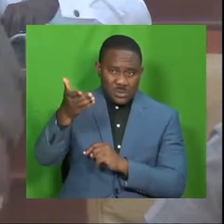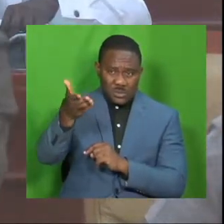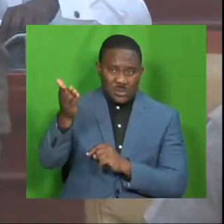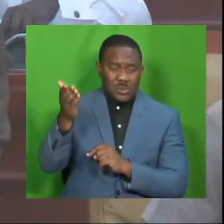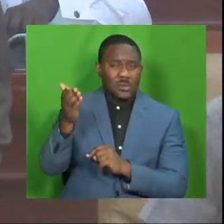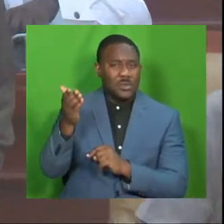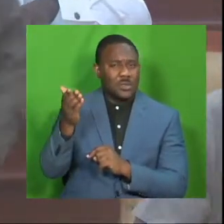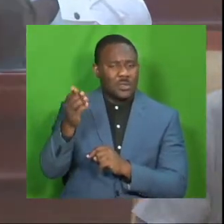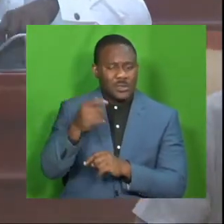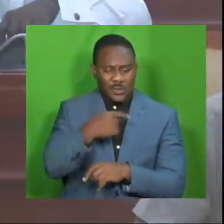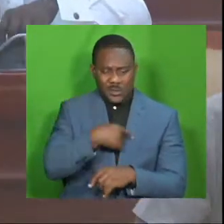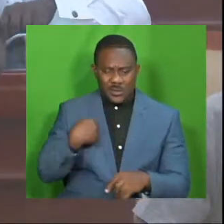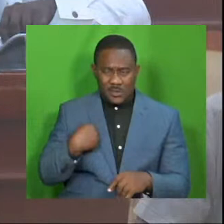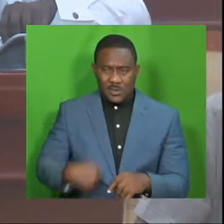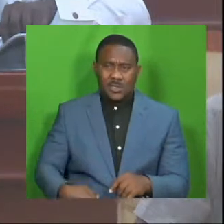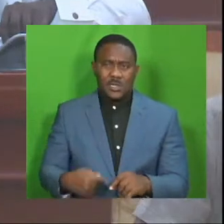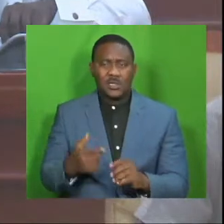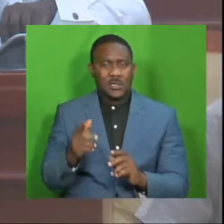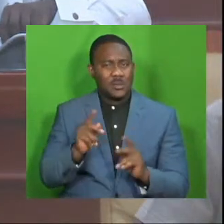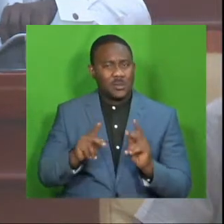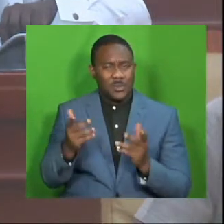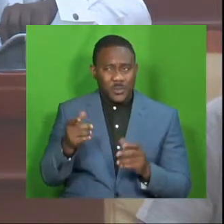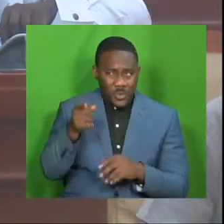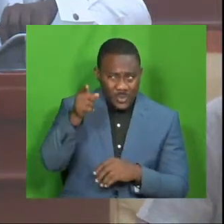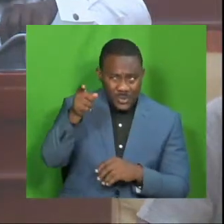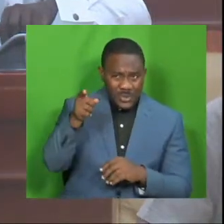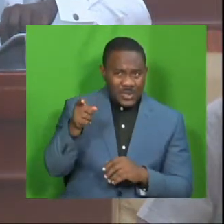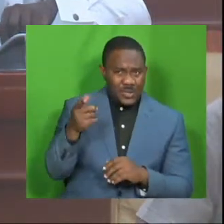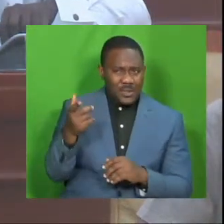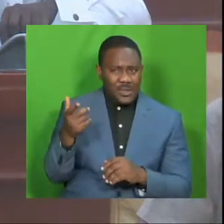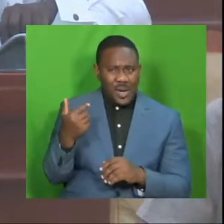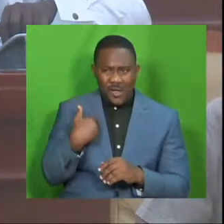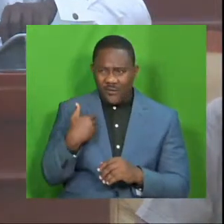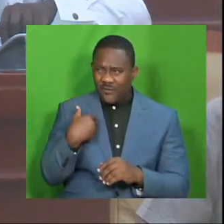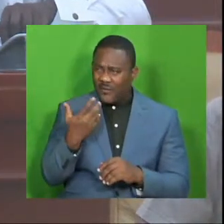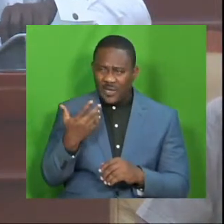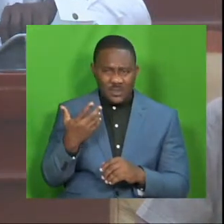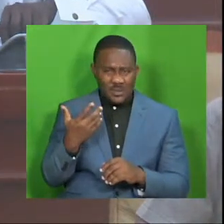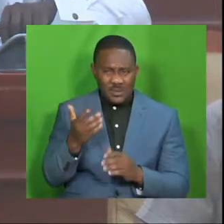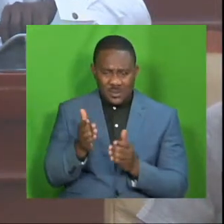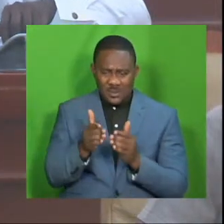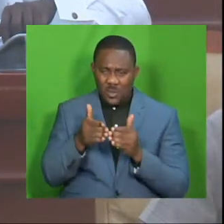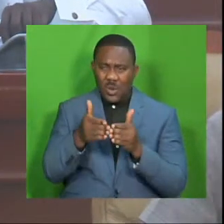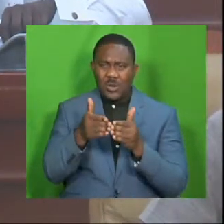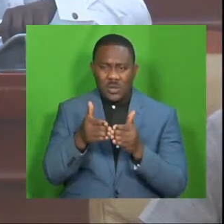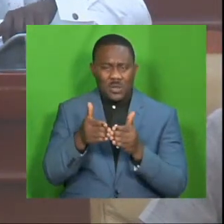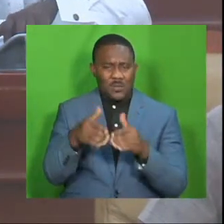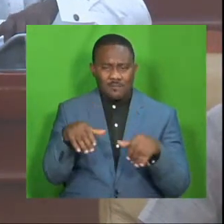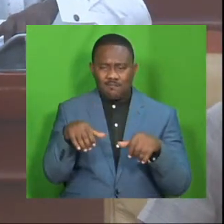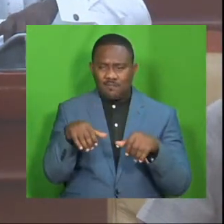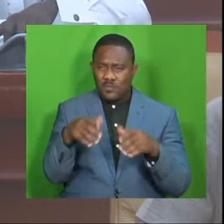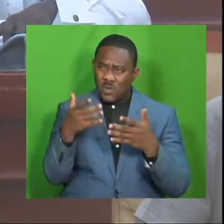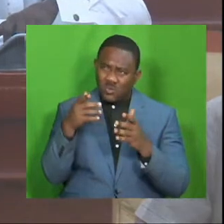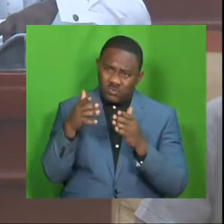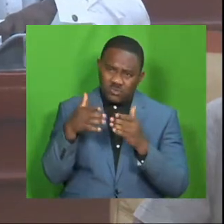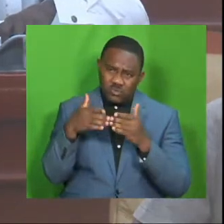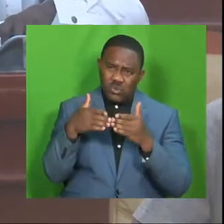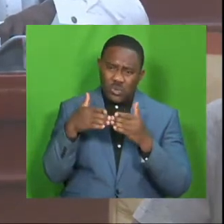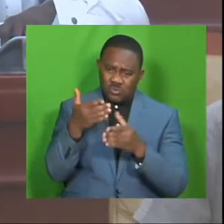true. You know, the Chinese, especially with Those on the high seas. with